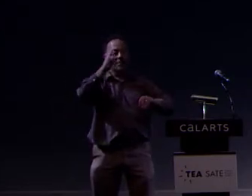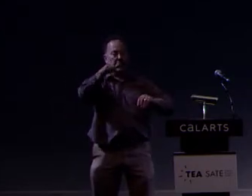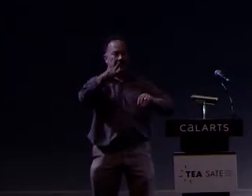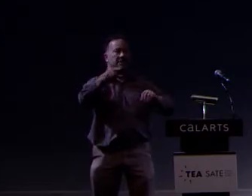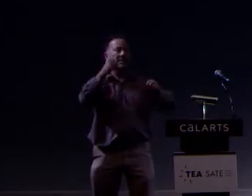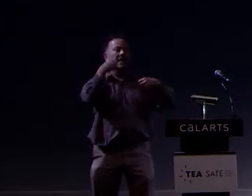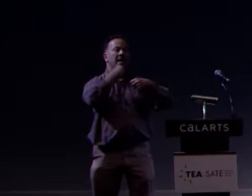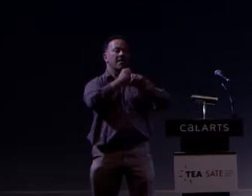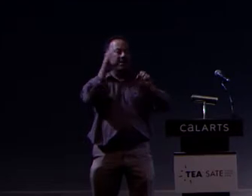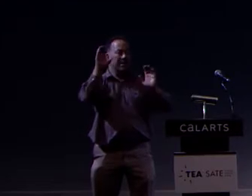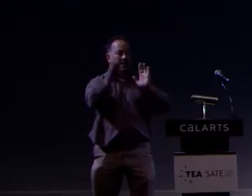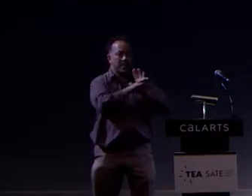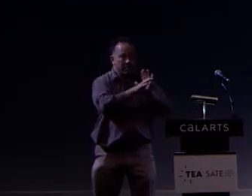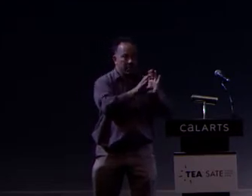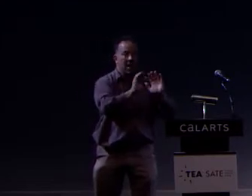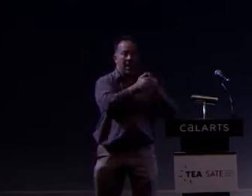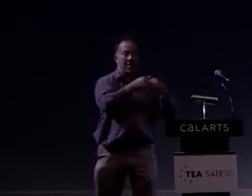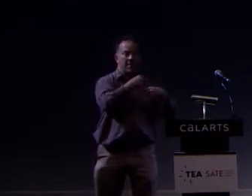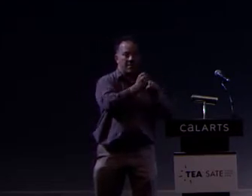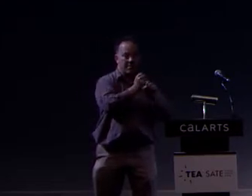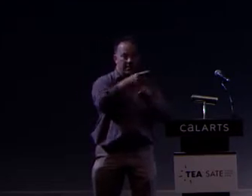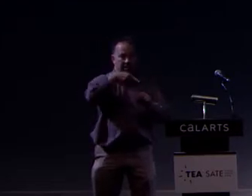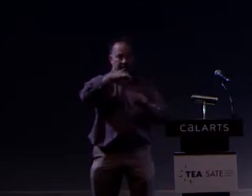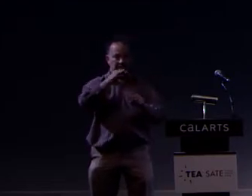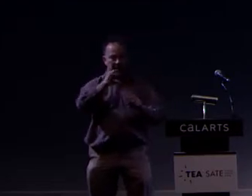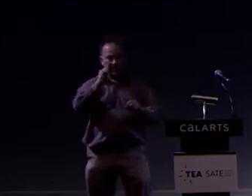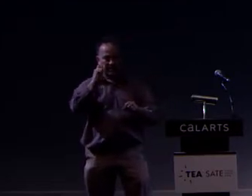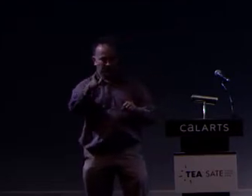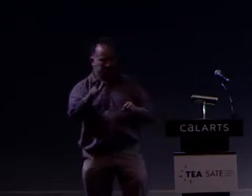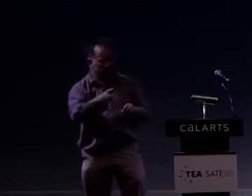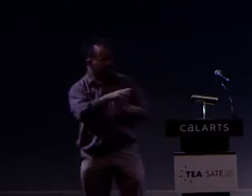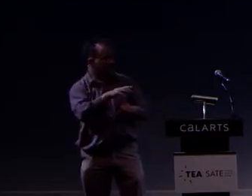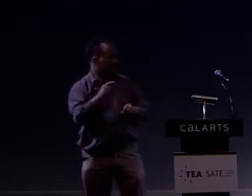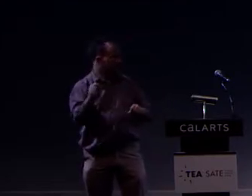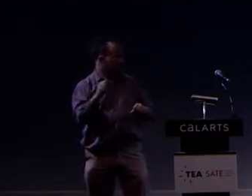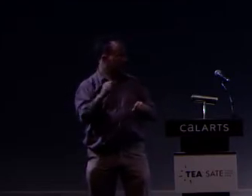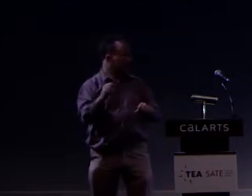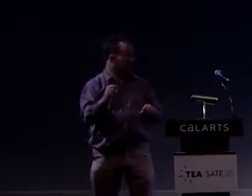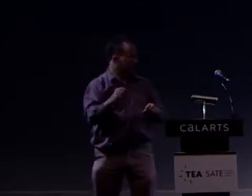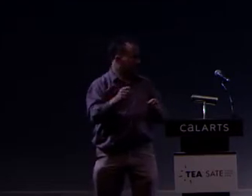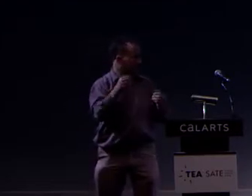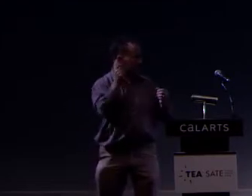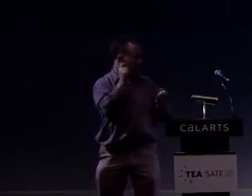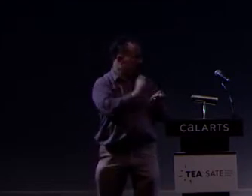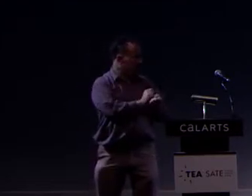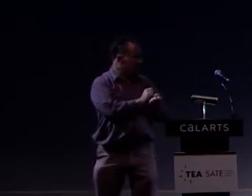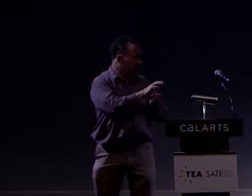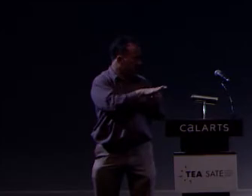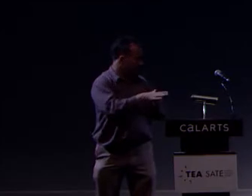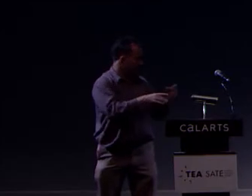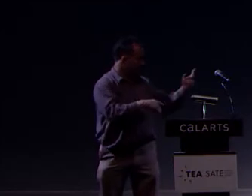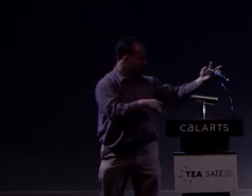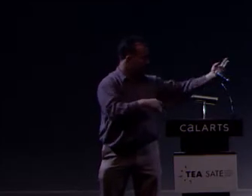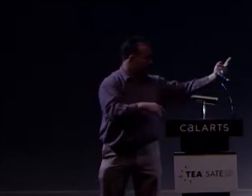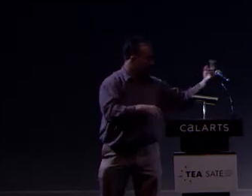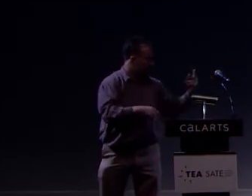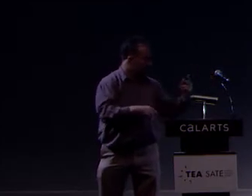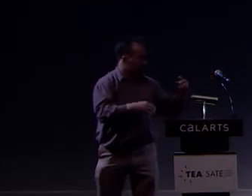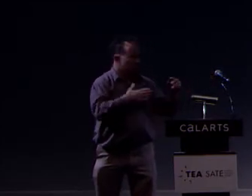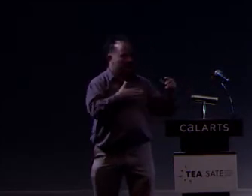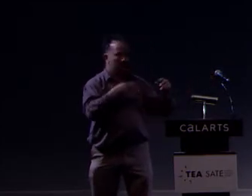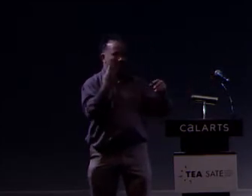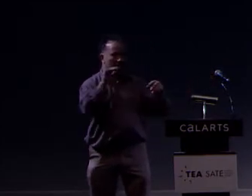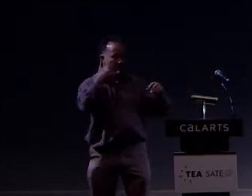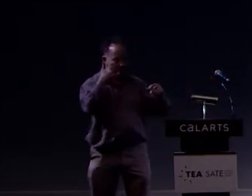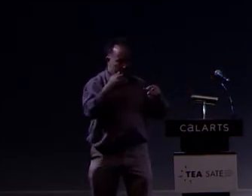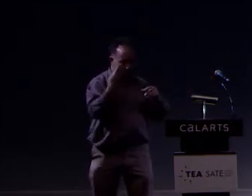having pixels and geotag the beach with certain areas so that when you walk over this area of the beach, now my phone is blue,